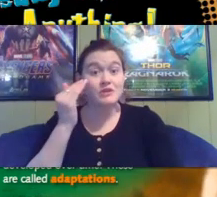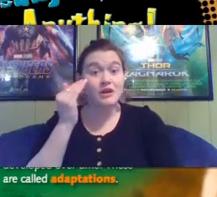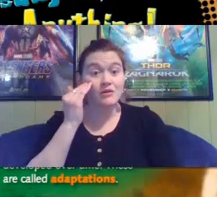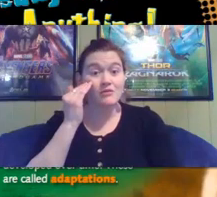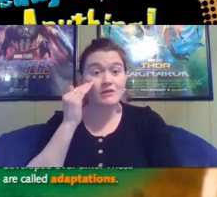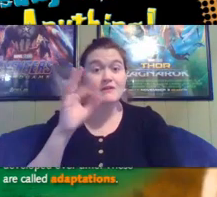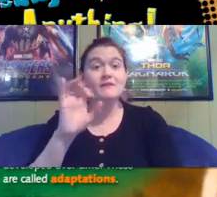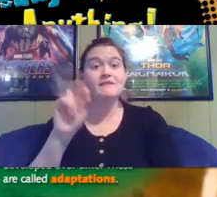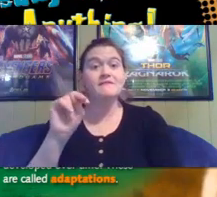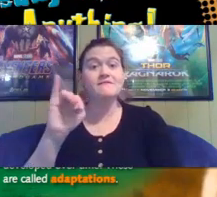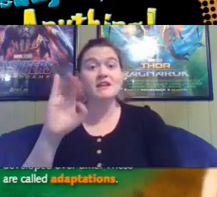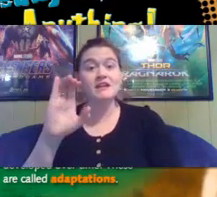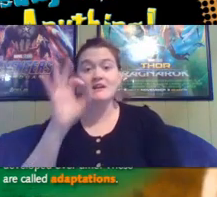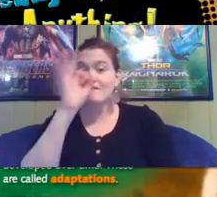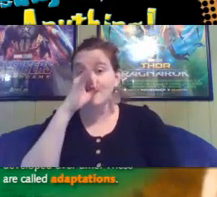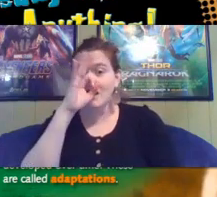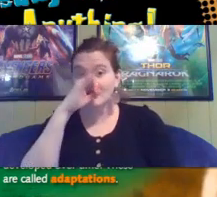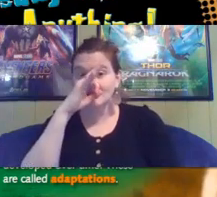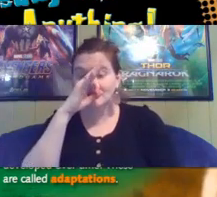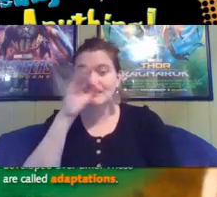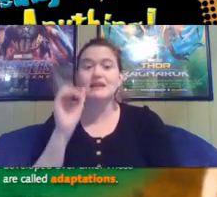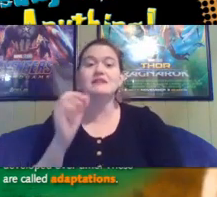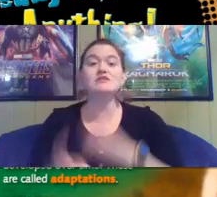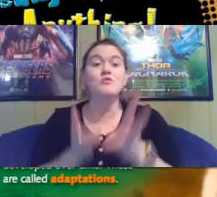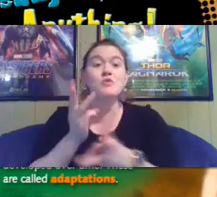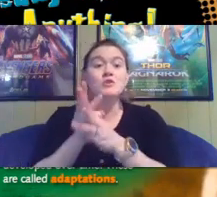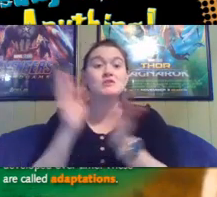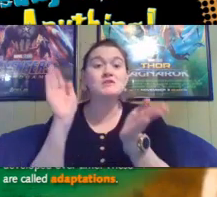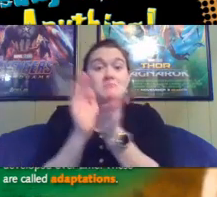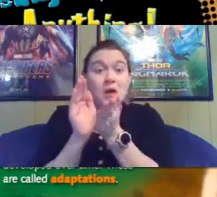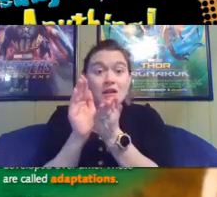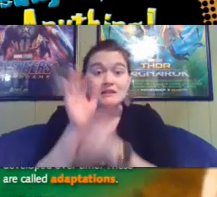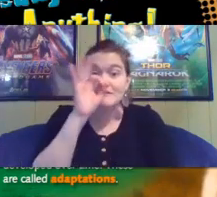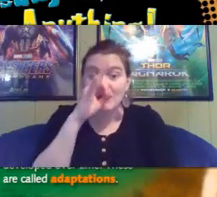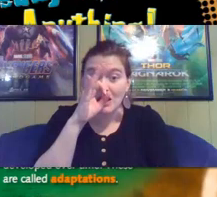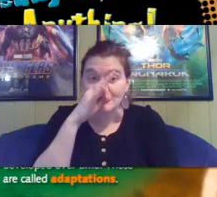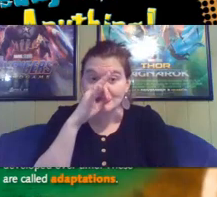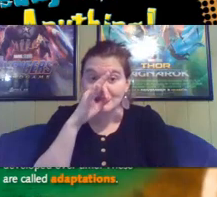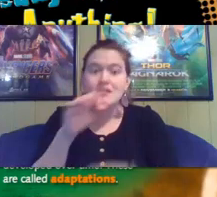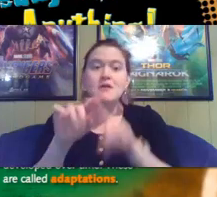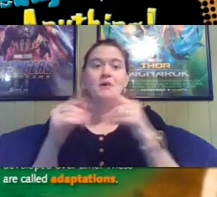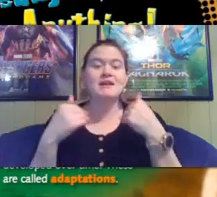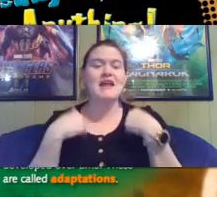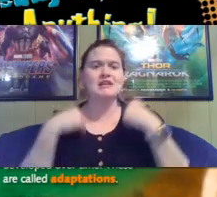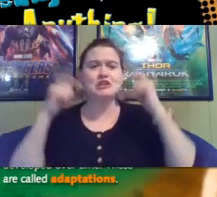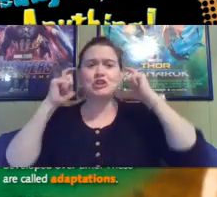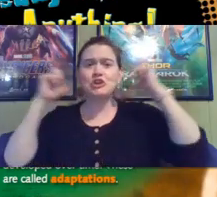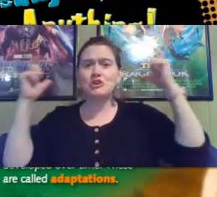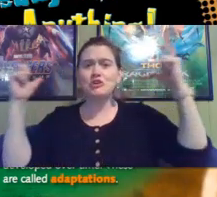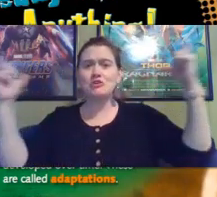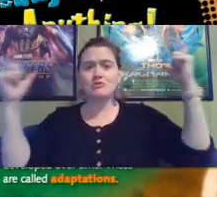Did you know that the fennec fox is the world's smallest fox, but it